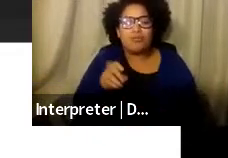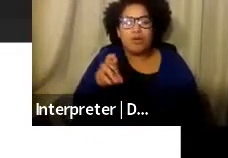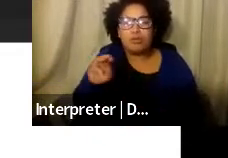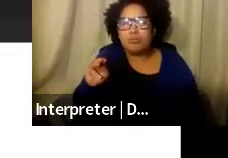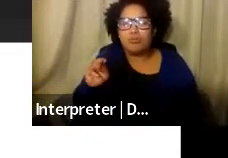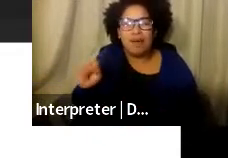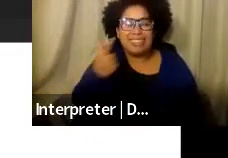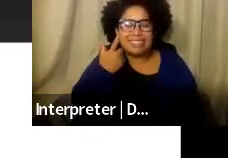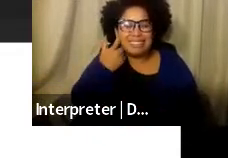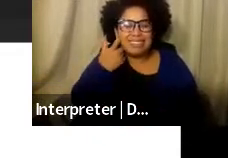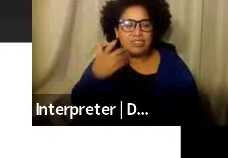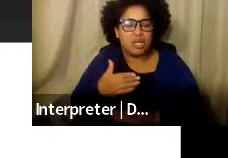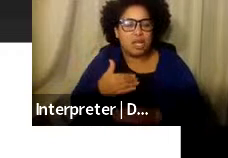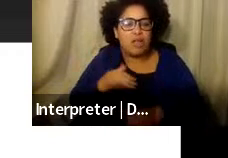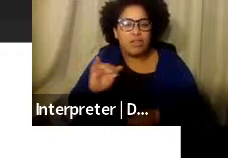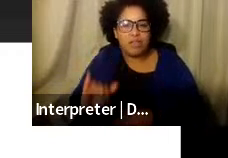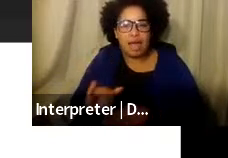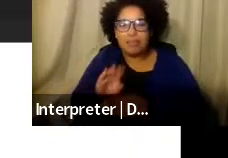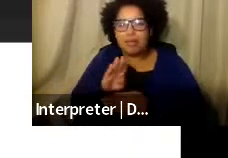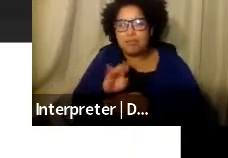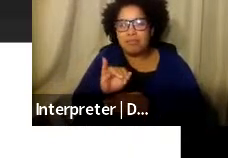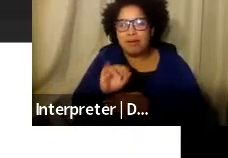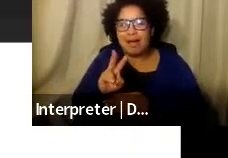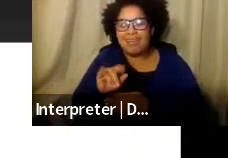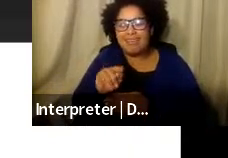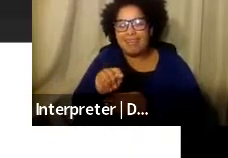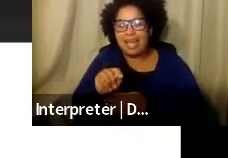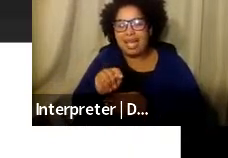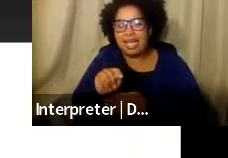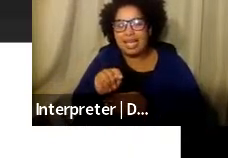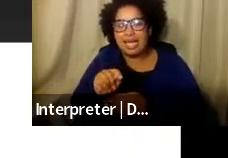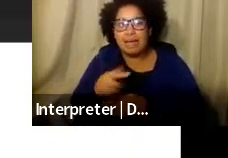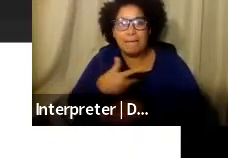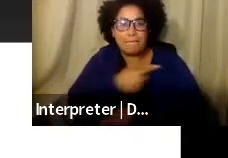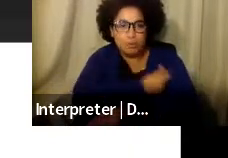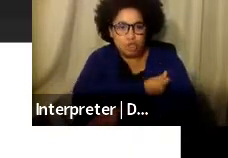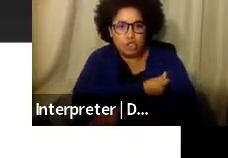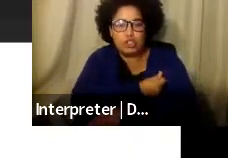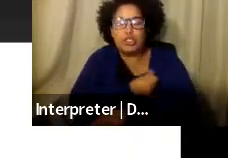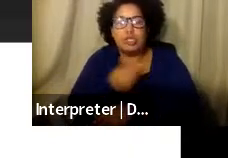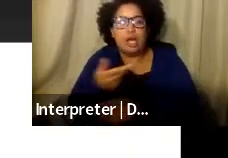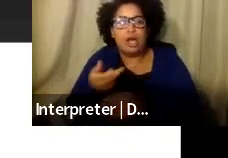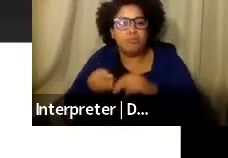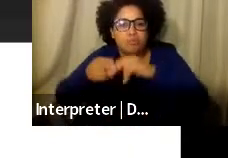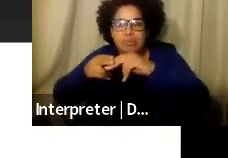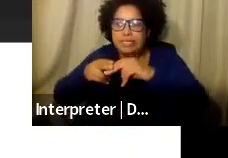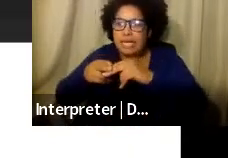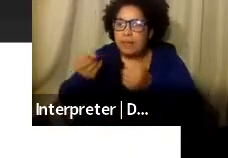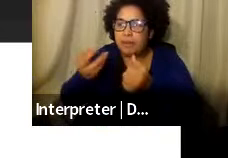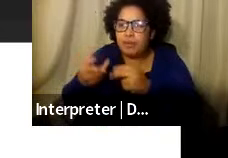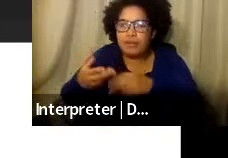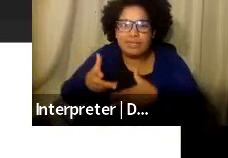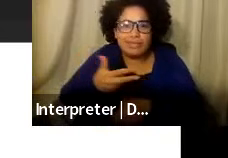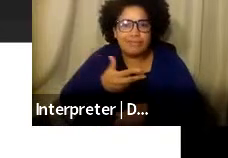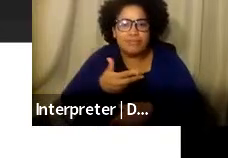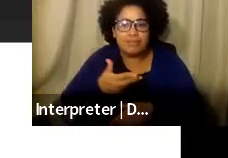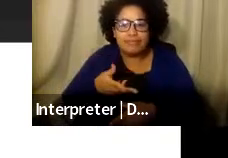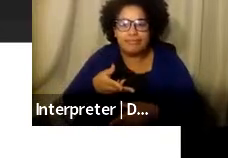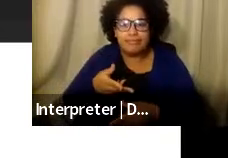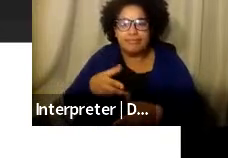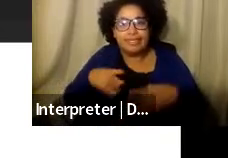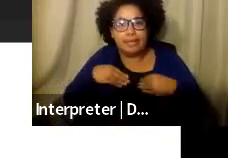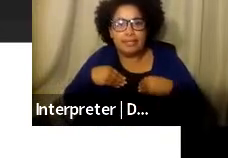the bivalent boosters uptake has been pretty slow. So if we need to shift and increase